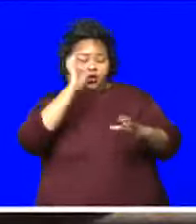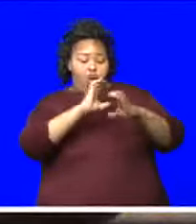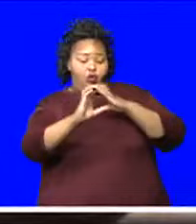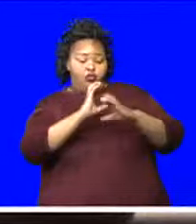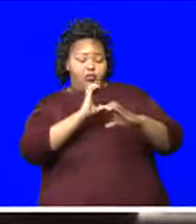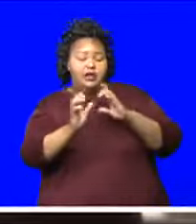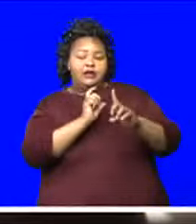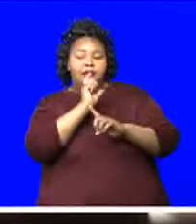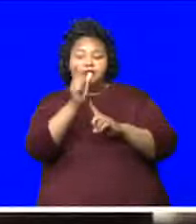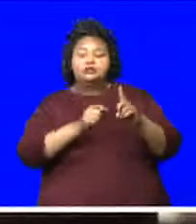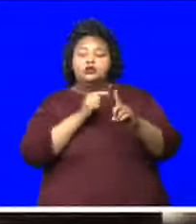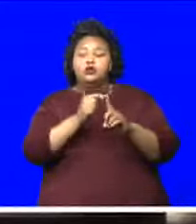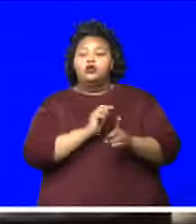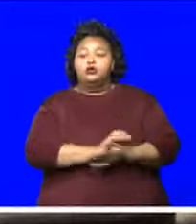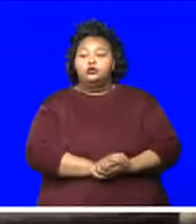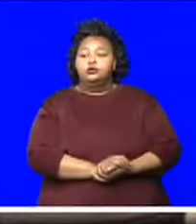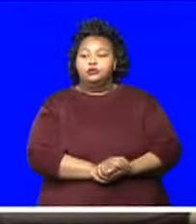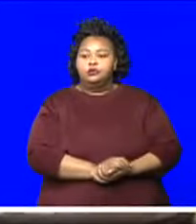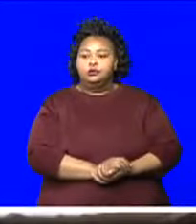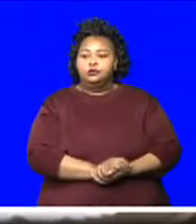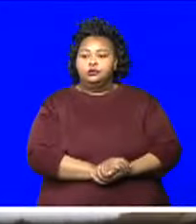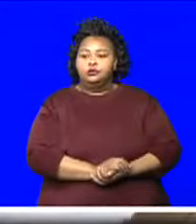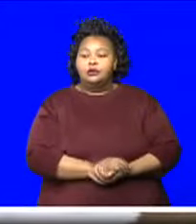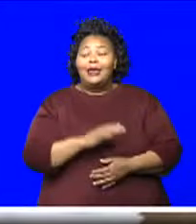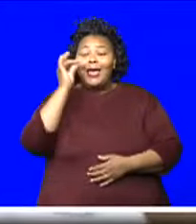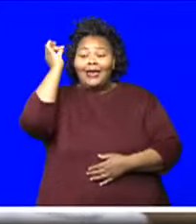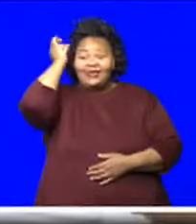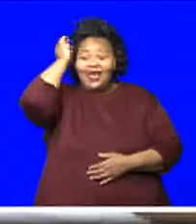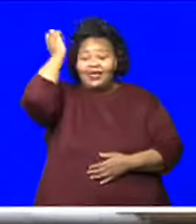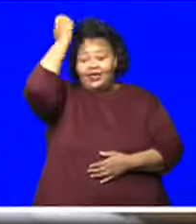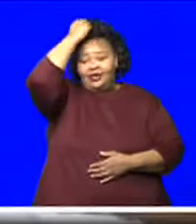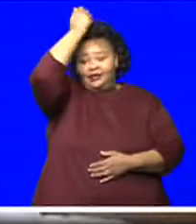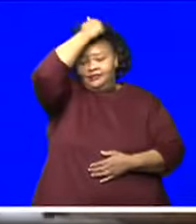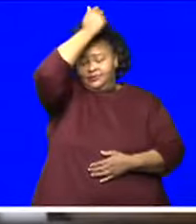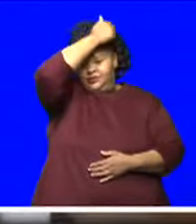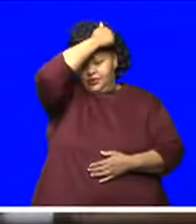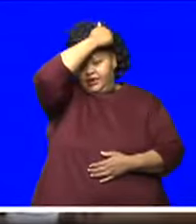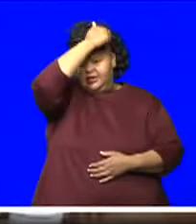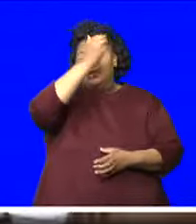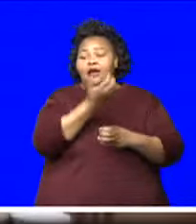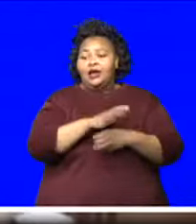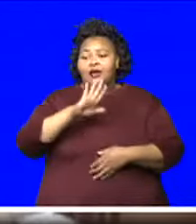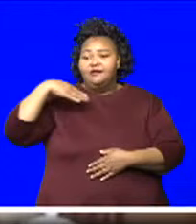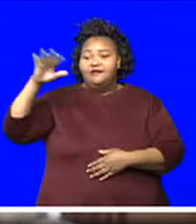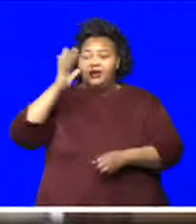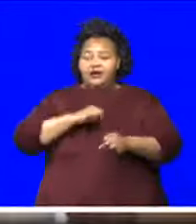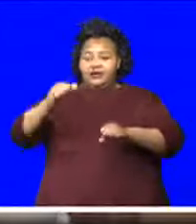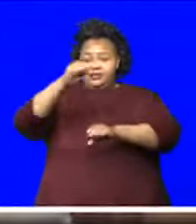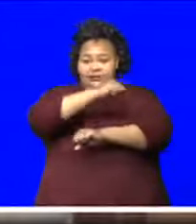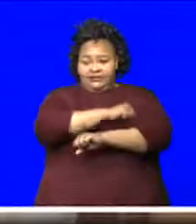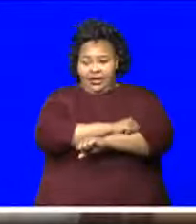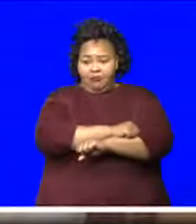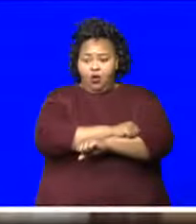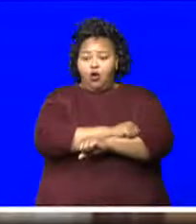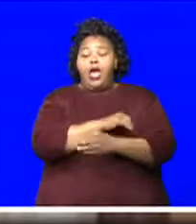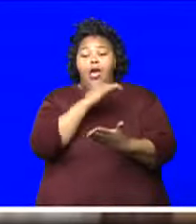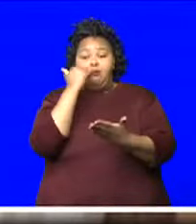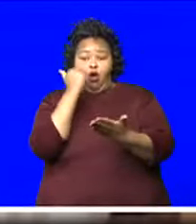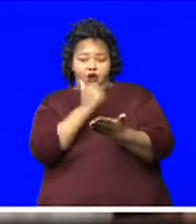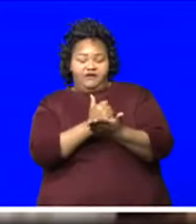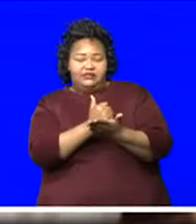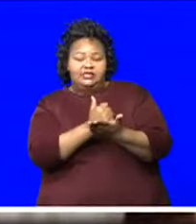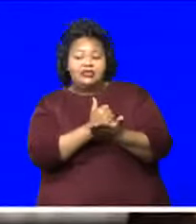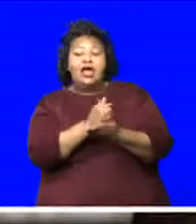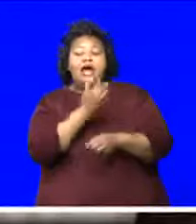Ingwenyama emaswati ibambethe inkulumo nandunankulu Ling Xiang Long emahhovisini amengameli waseSingapore. Umbiko